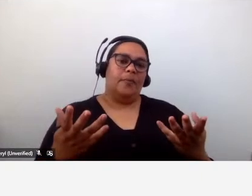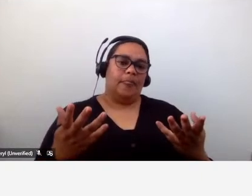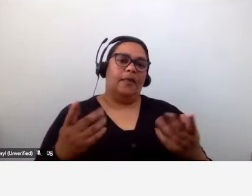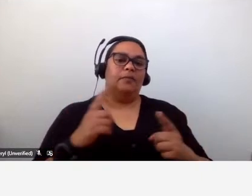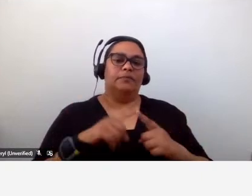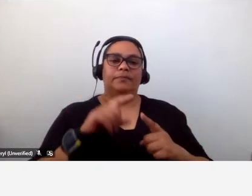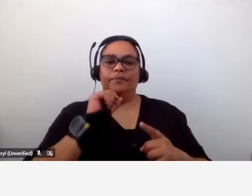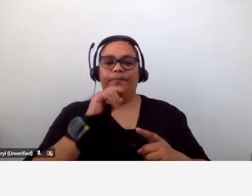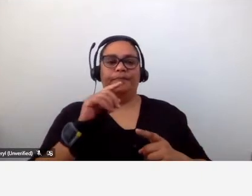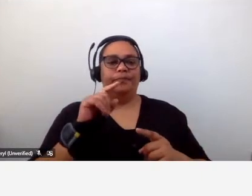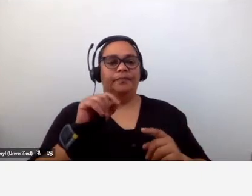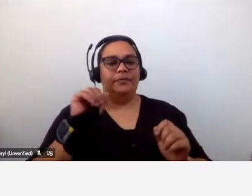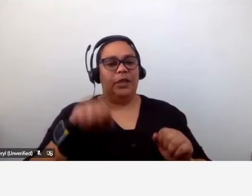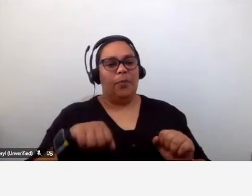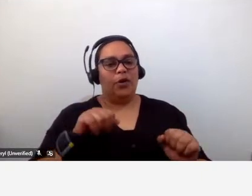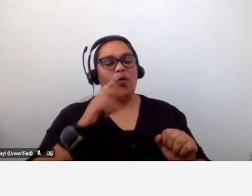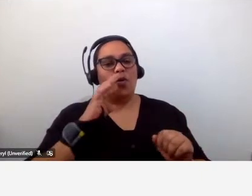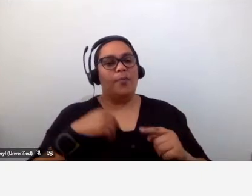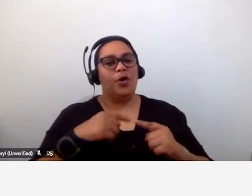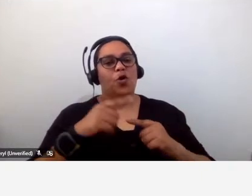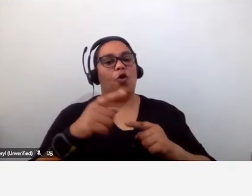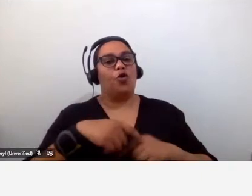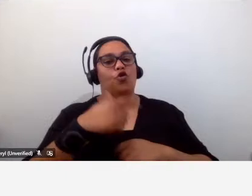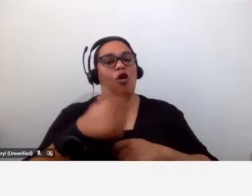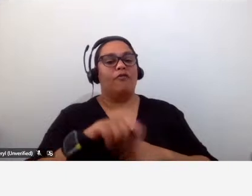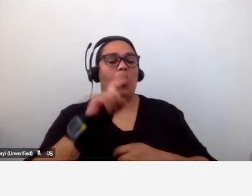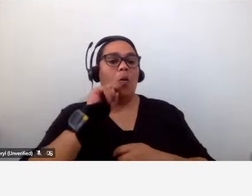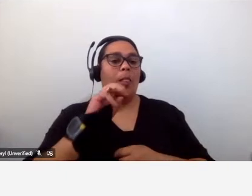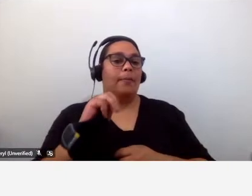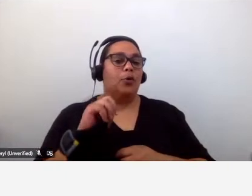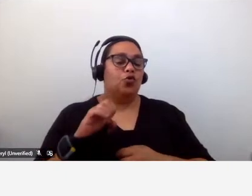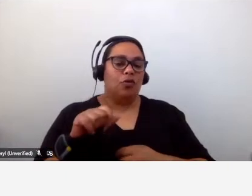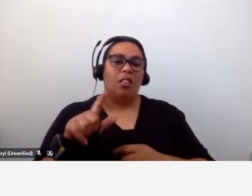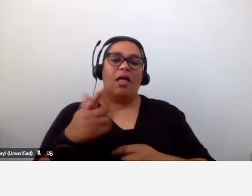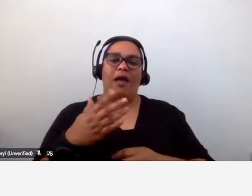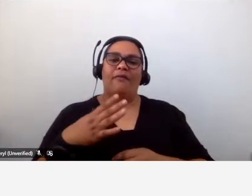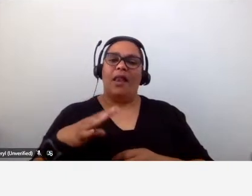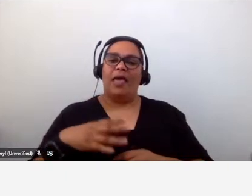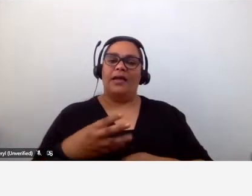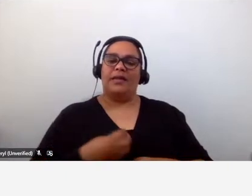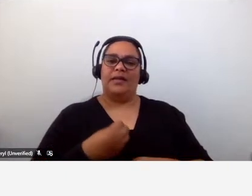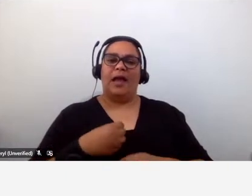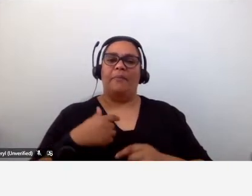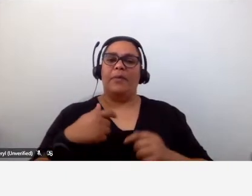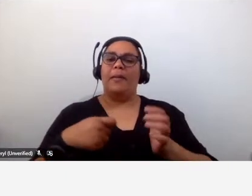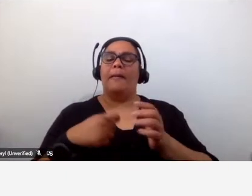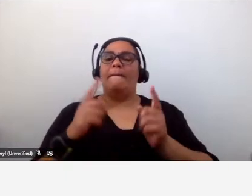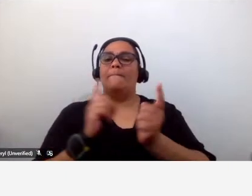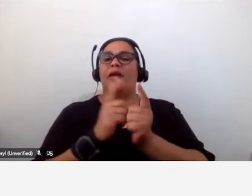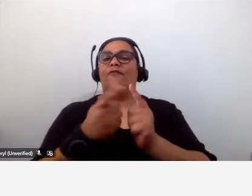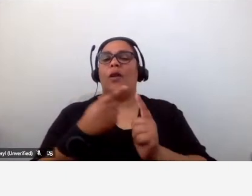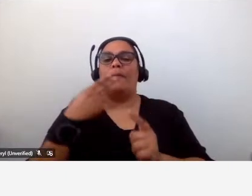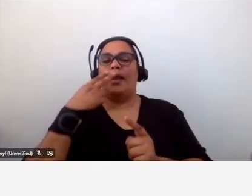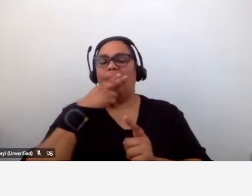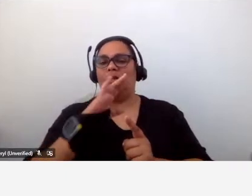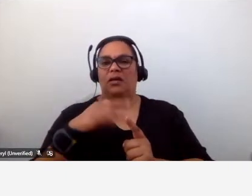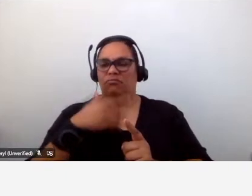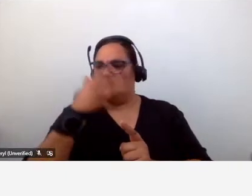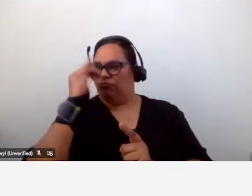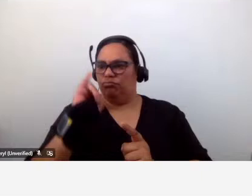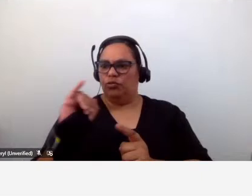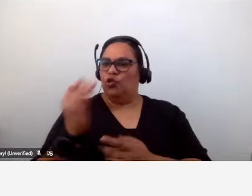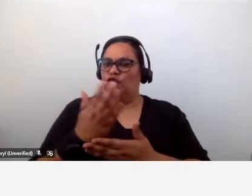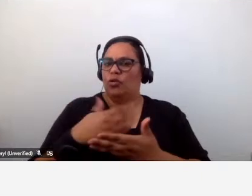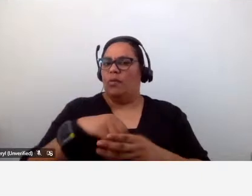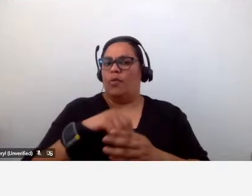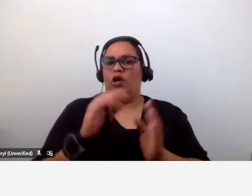And one of our Yebones, when I went to the Yebones conference at Old Mutual, there was a young lady there that I met from Lentegeur. And I didn't know she was part of the